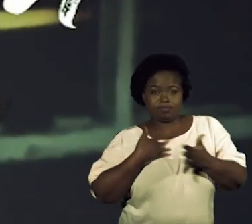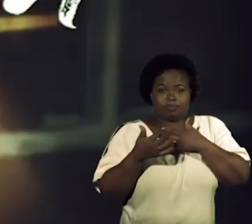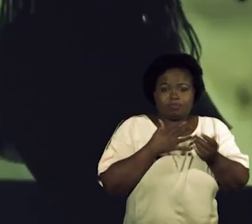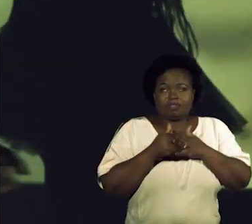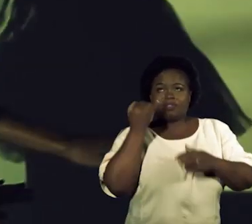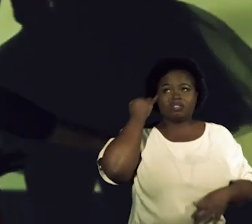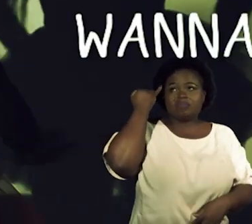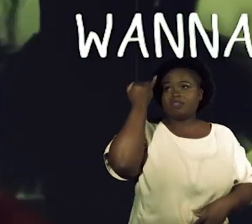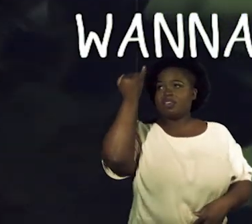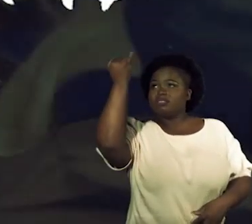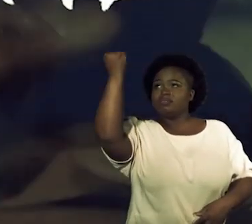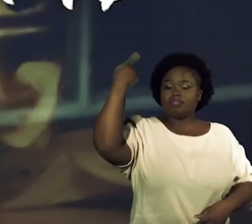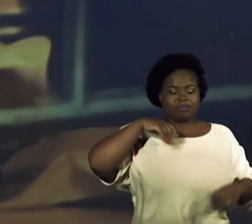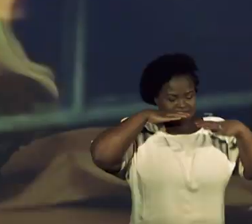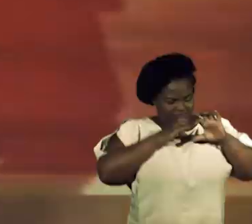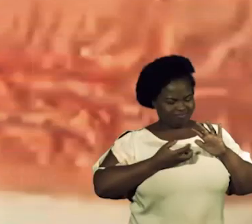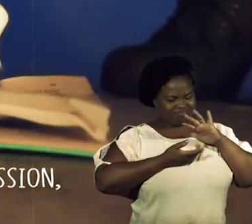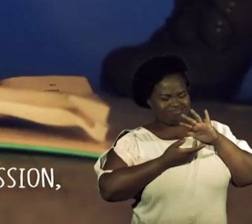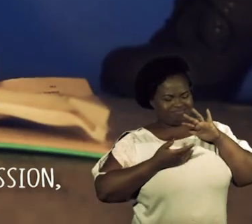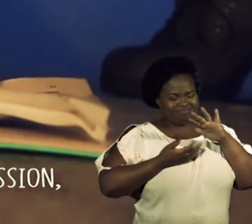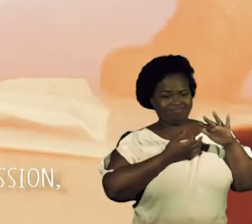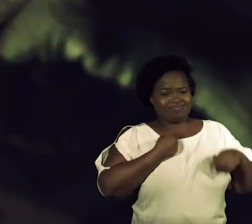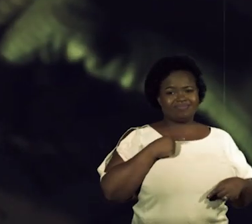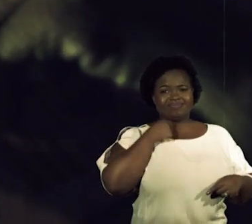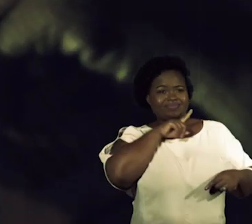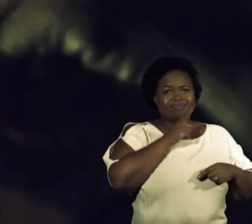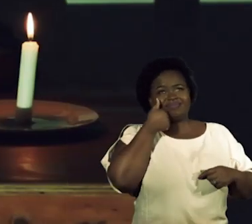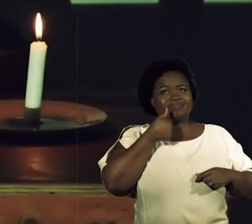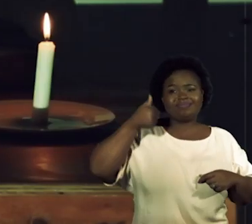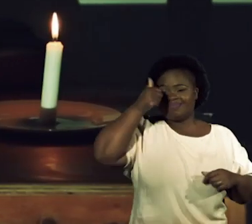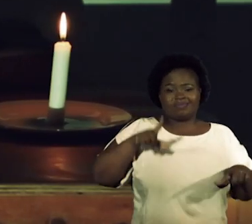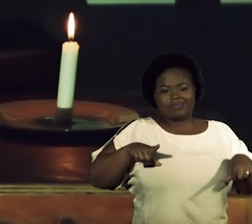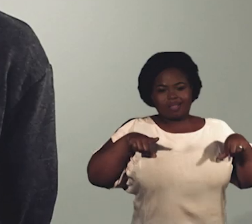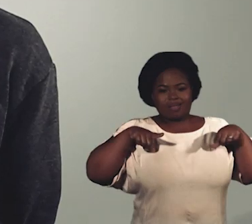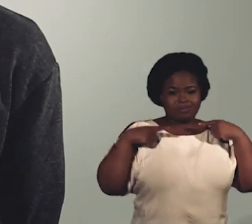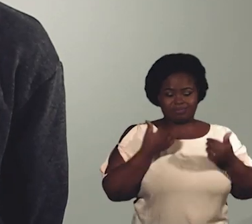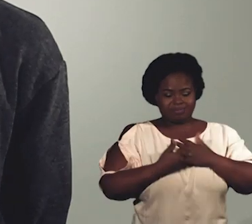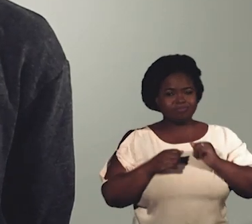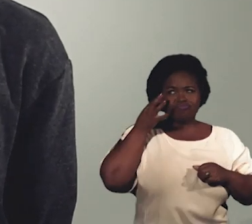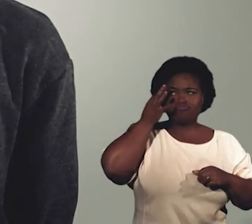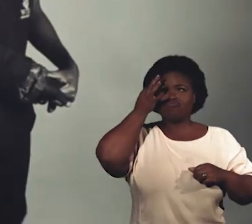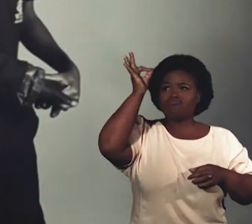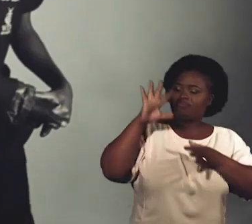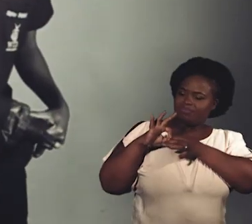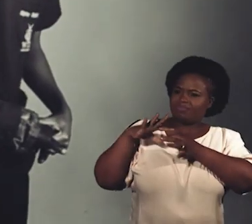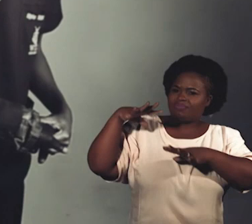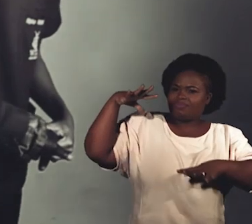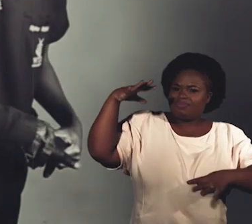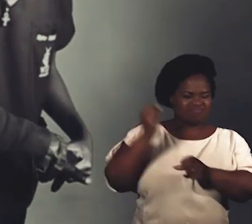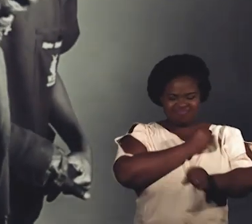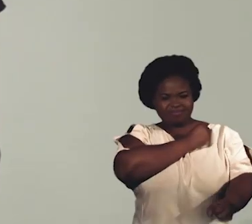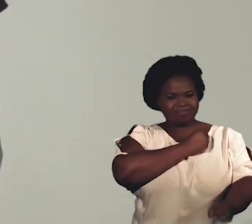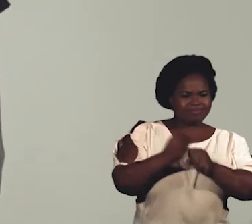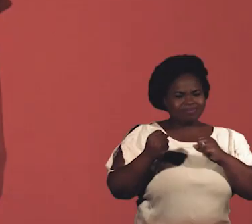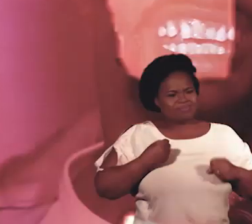Whatever the passion, whatever you want to imagine, so just let in the passion, pretend that we're living a lavish self. As far as dreams, you never let